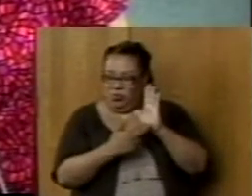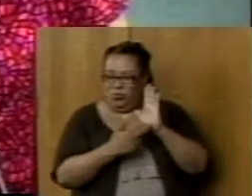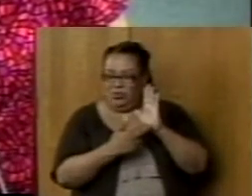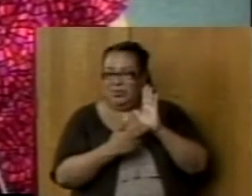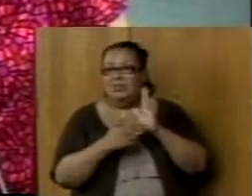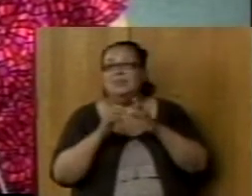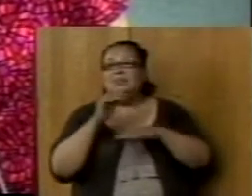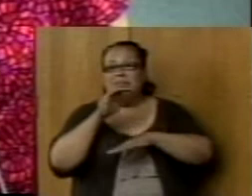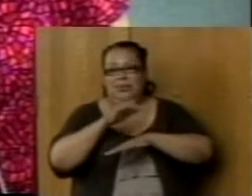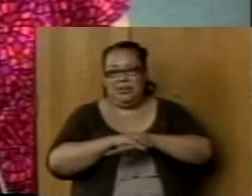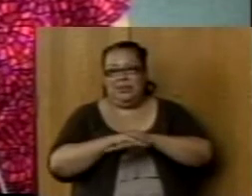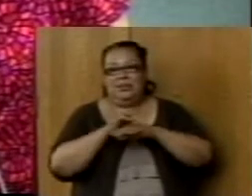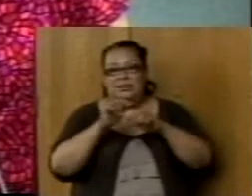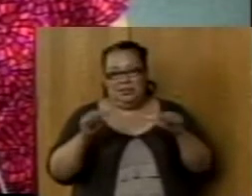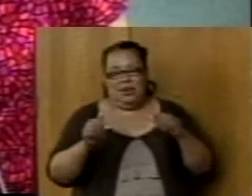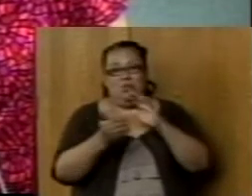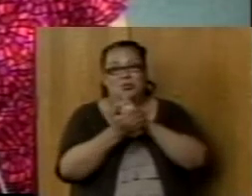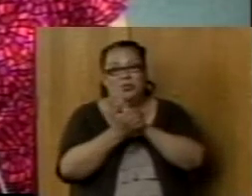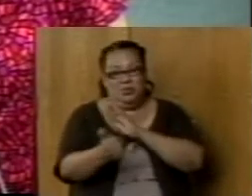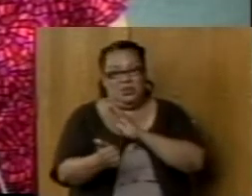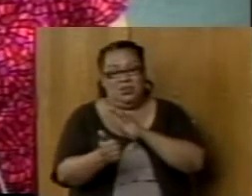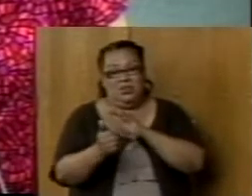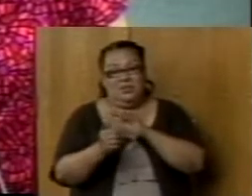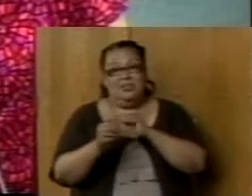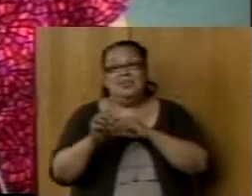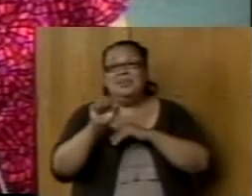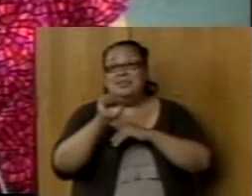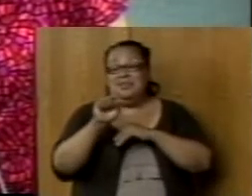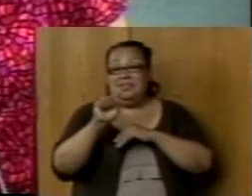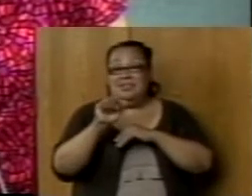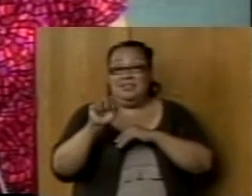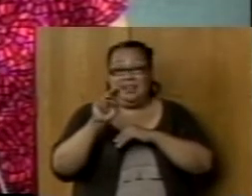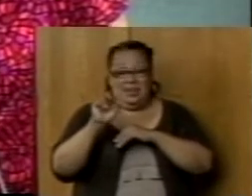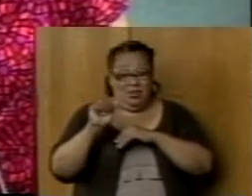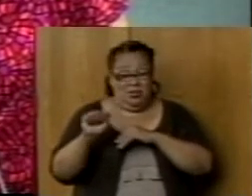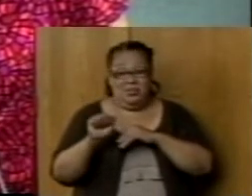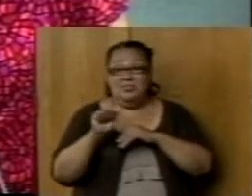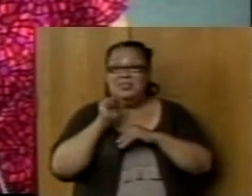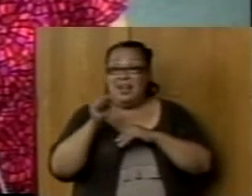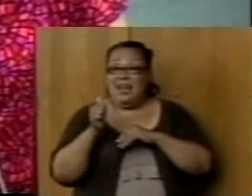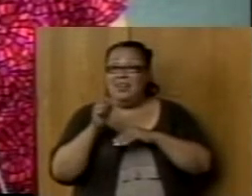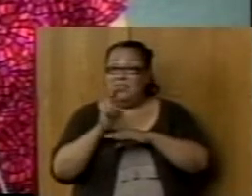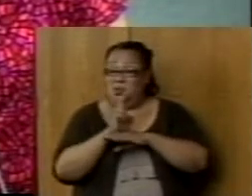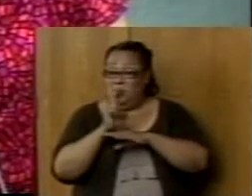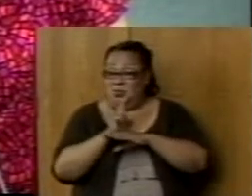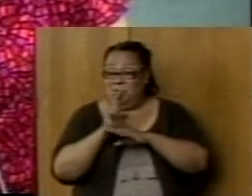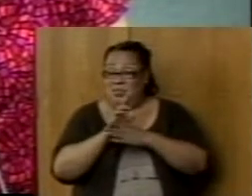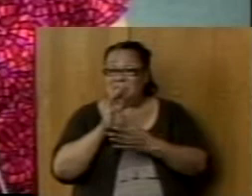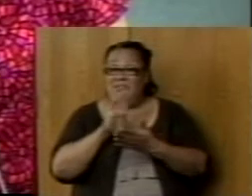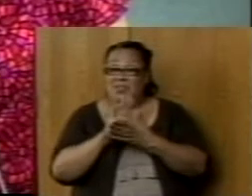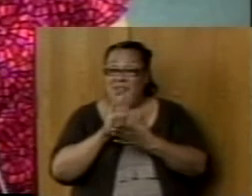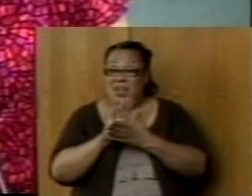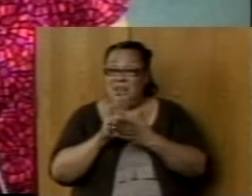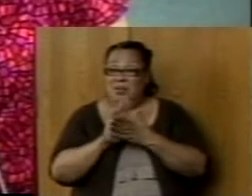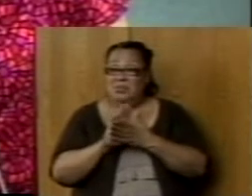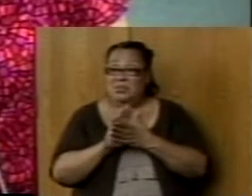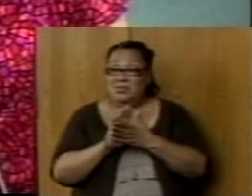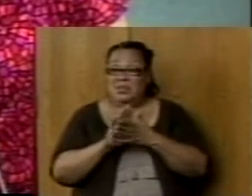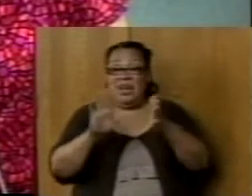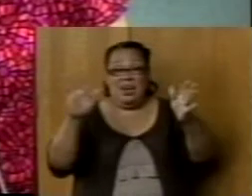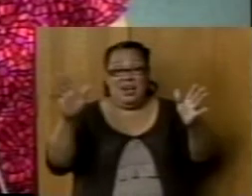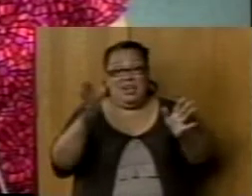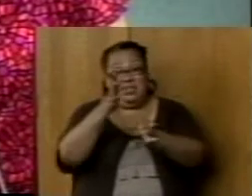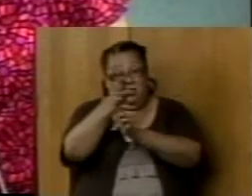language proficiency standards. So in terms of the usage of the campuses, we know that it has the vertical